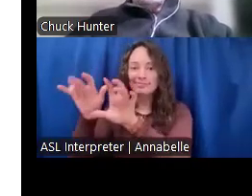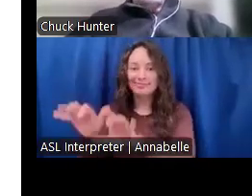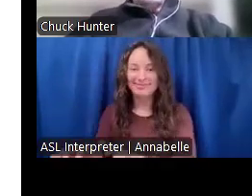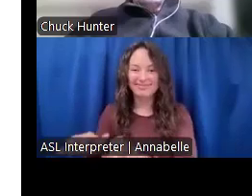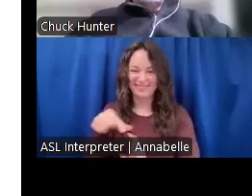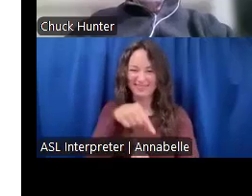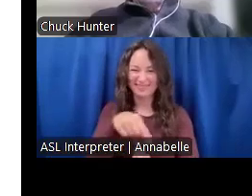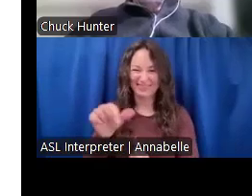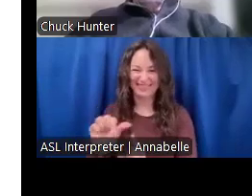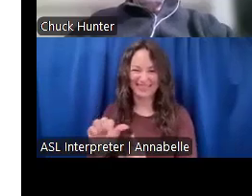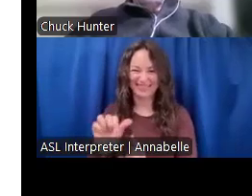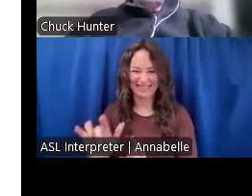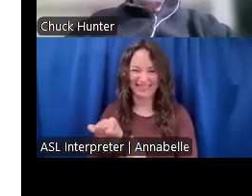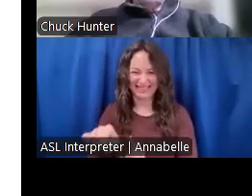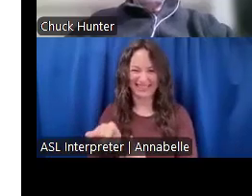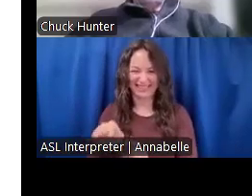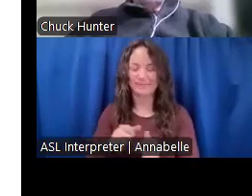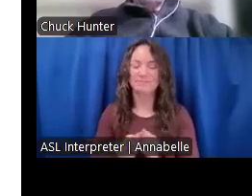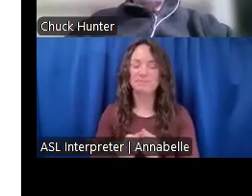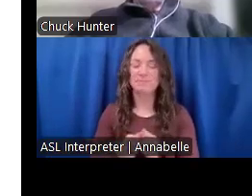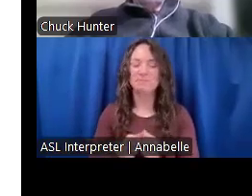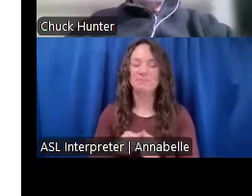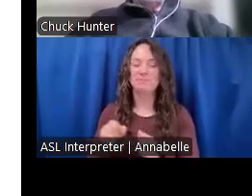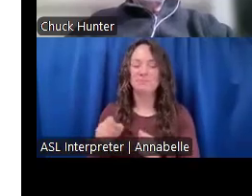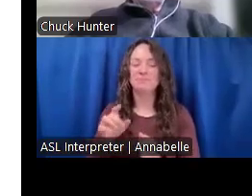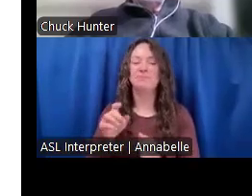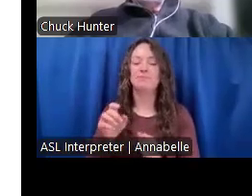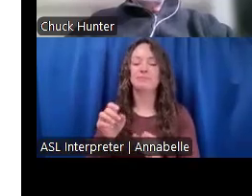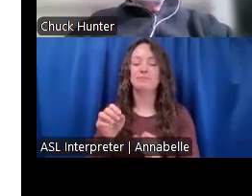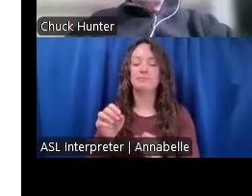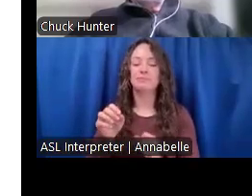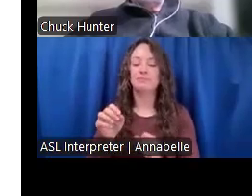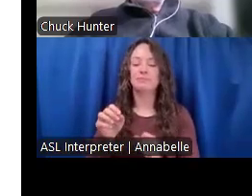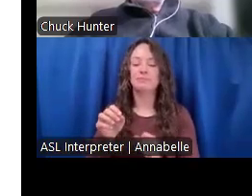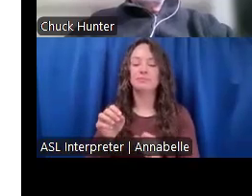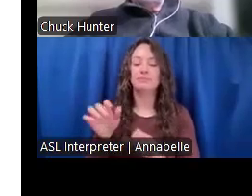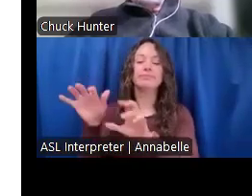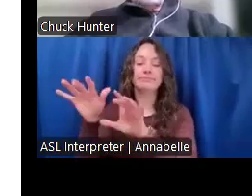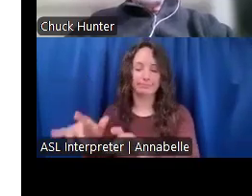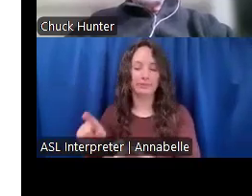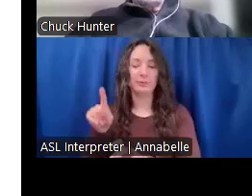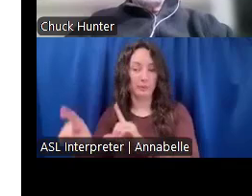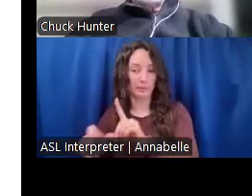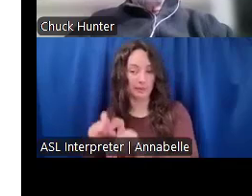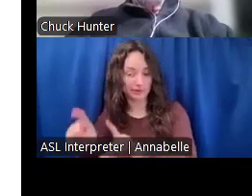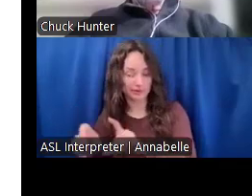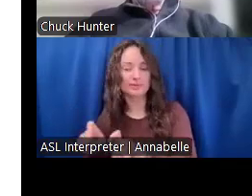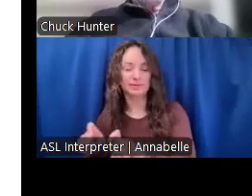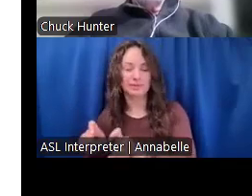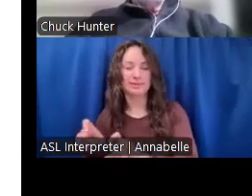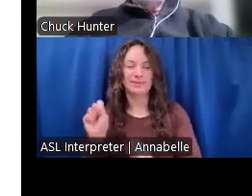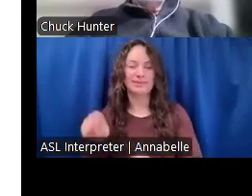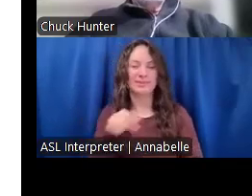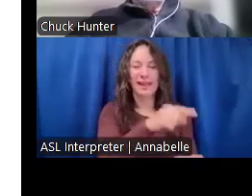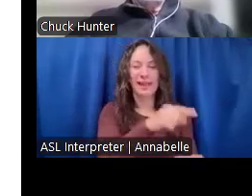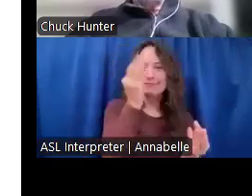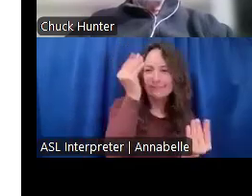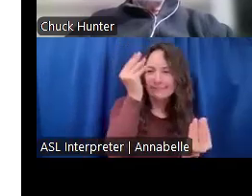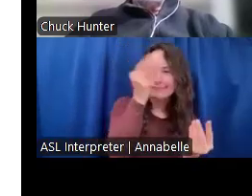Q&A as soon as you get them, so that we can begin to digest them, and we'll send them around